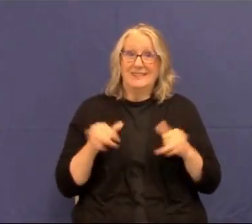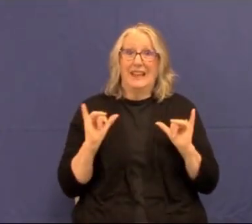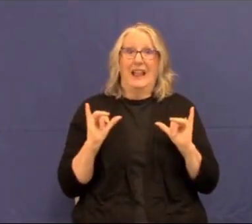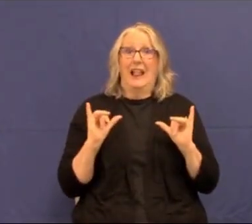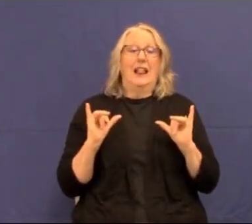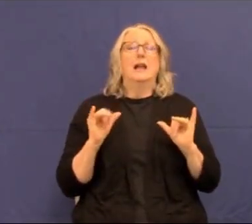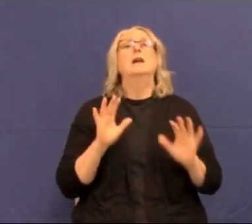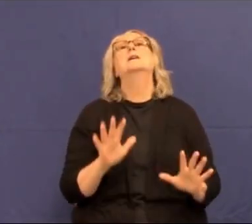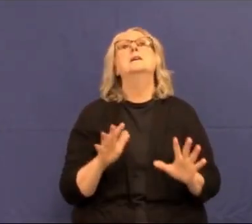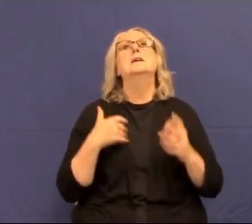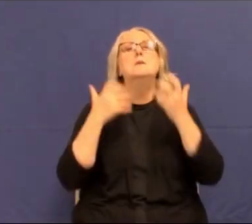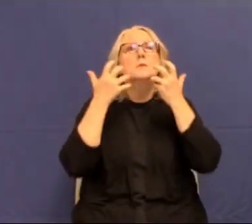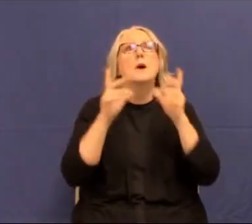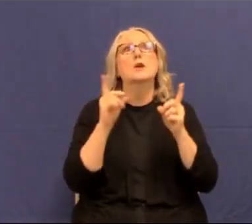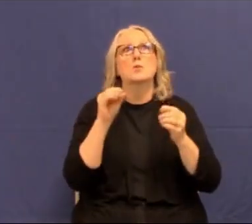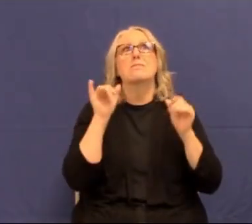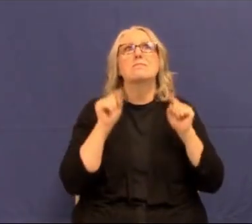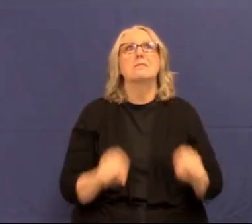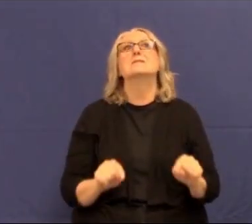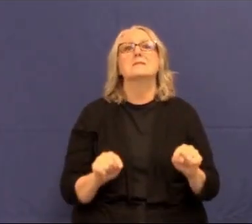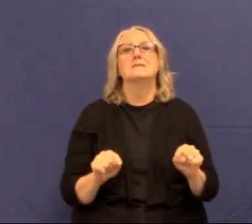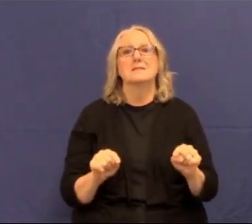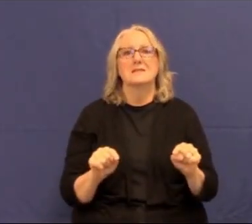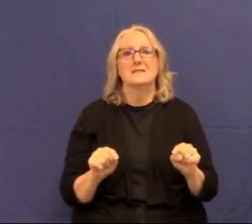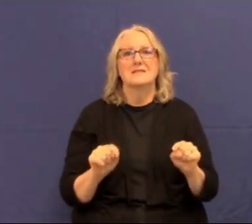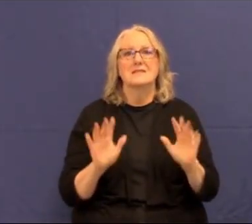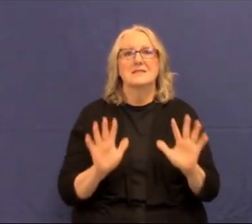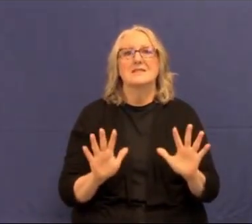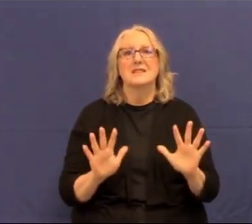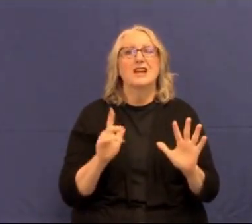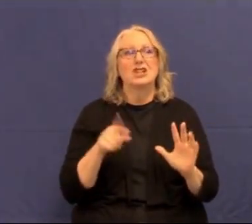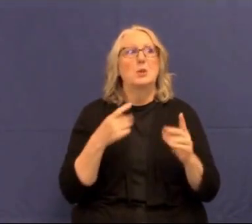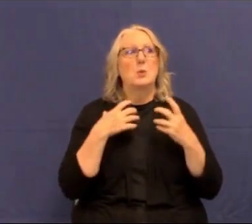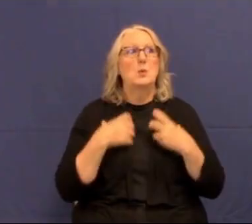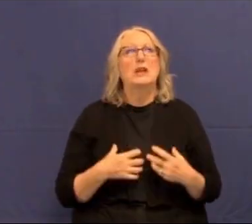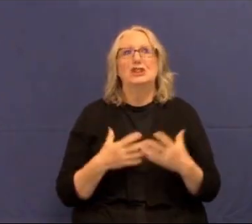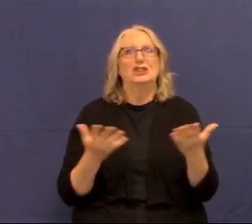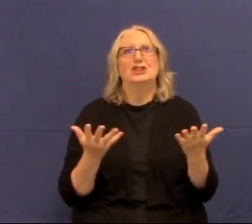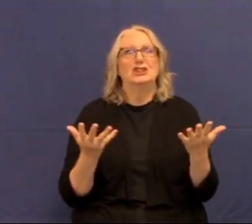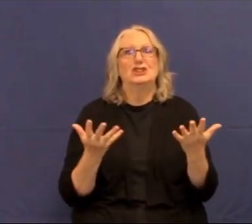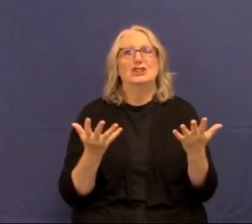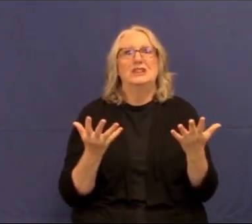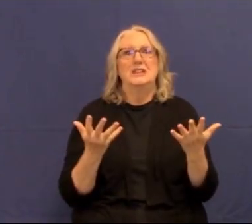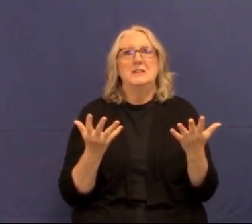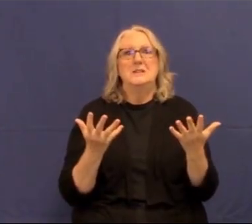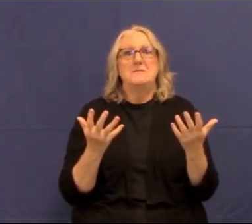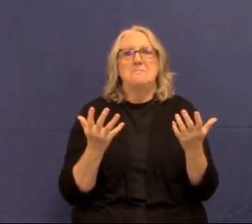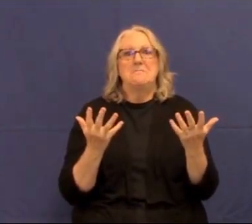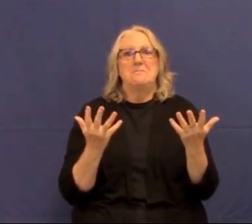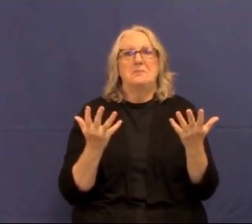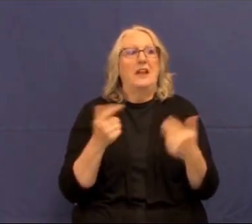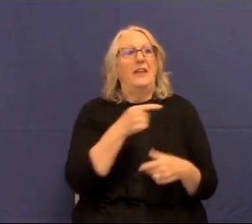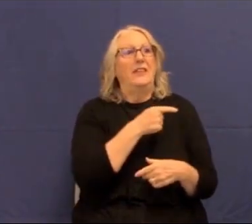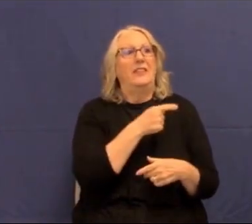I'm like, gosh, I don't really want to do this. Like, like I wish it was just,